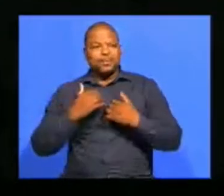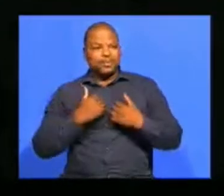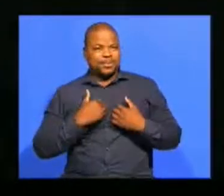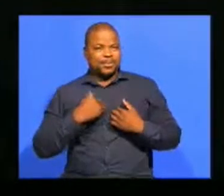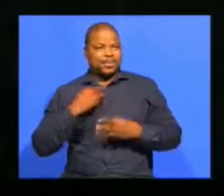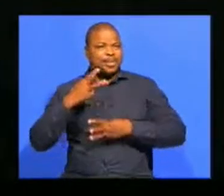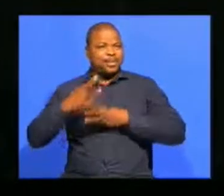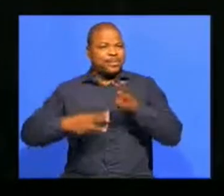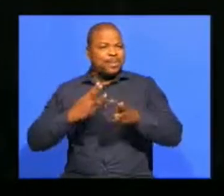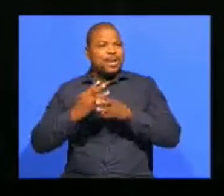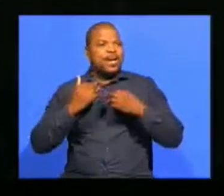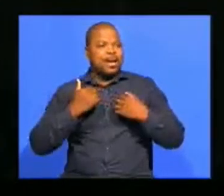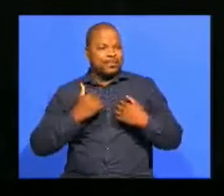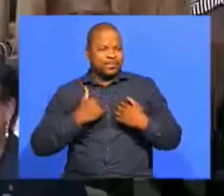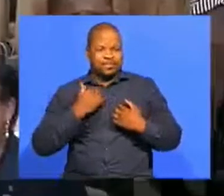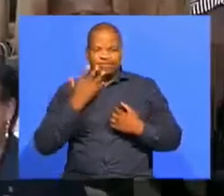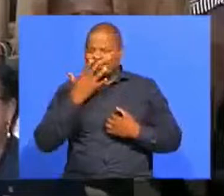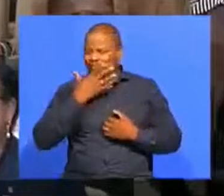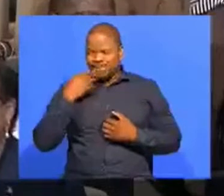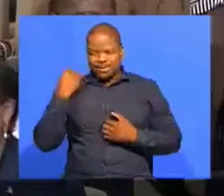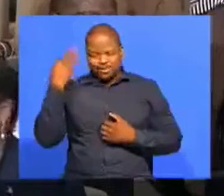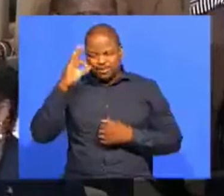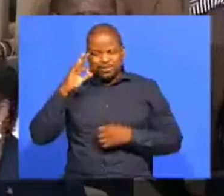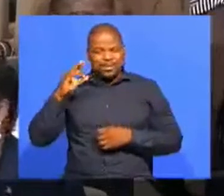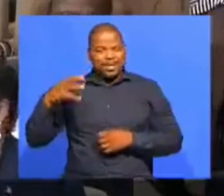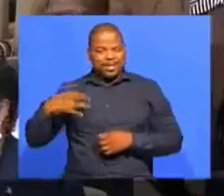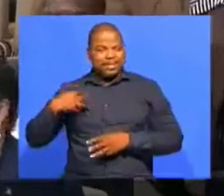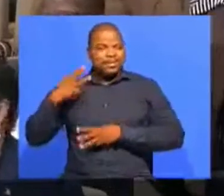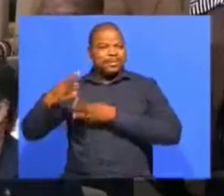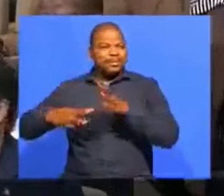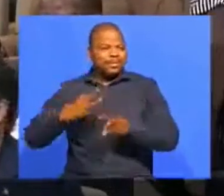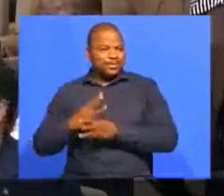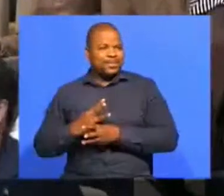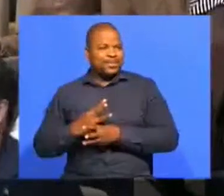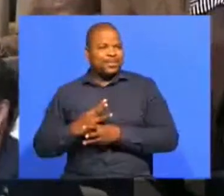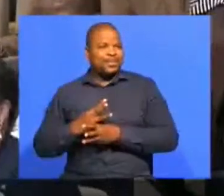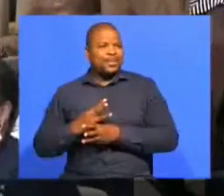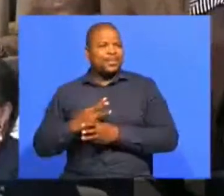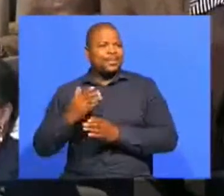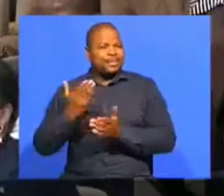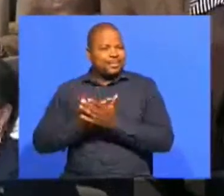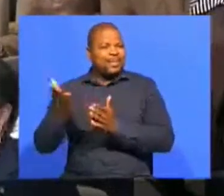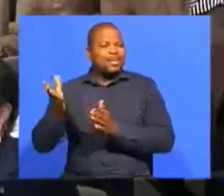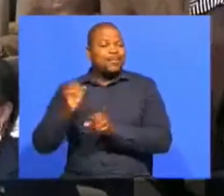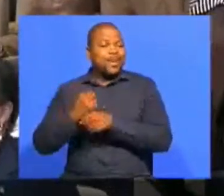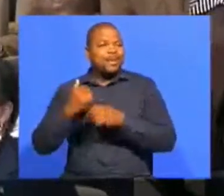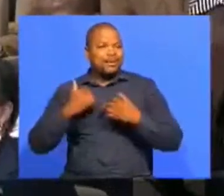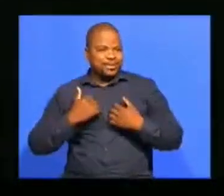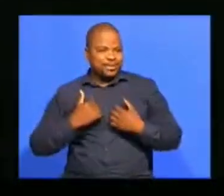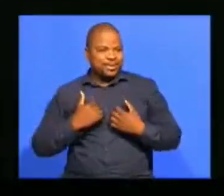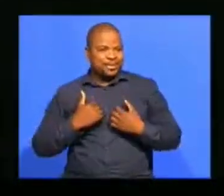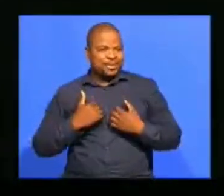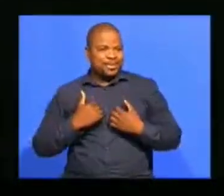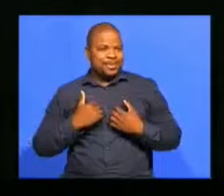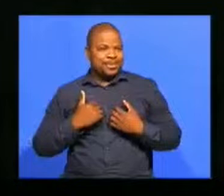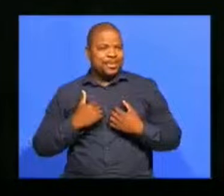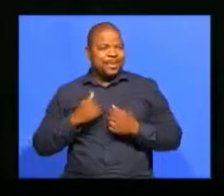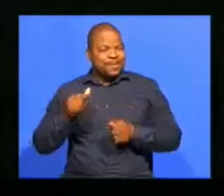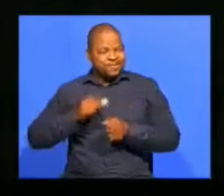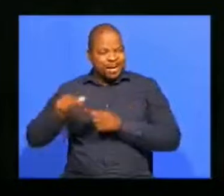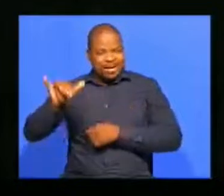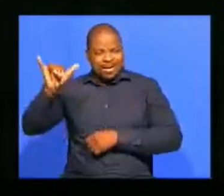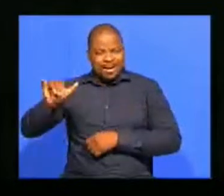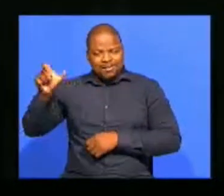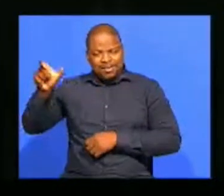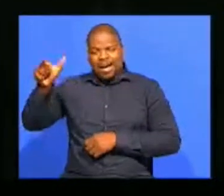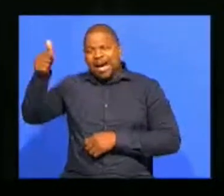in the world. Come on. We've got to come up with something. But we also have the fastest young